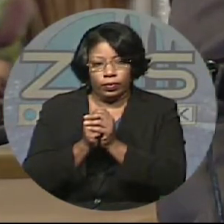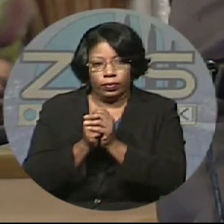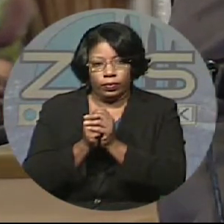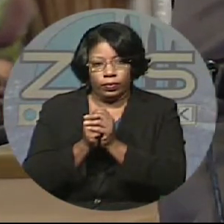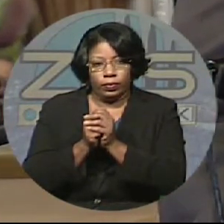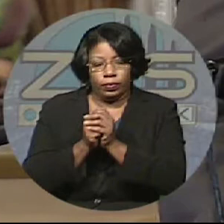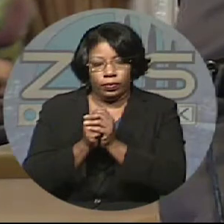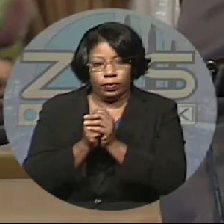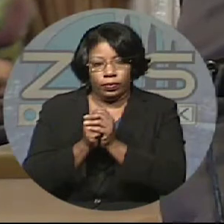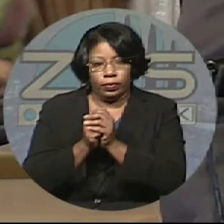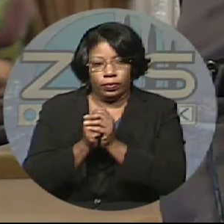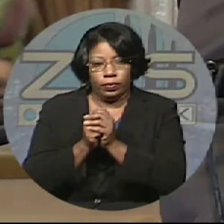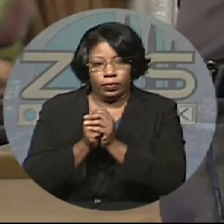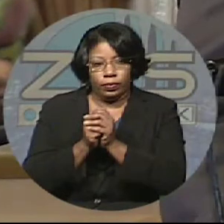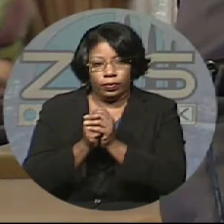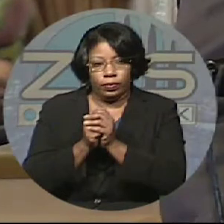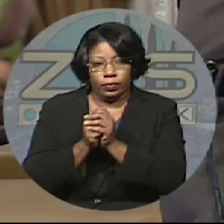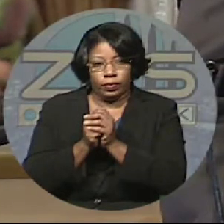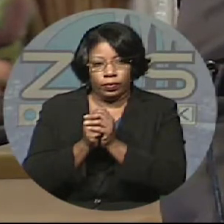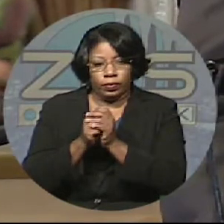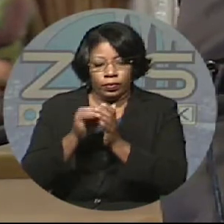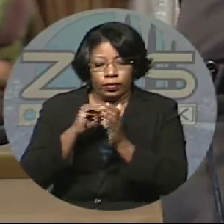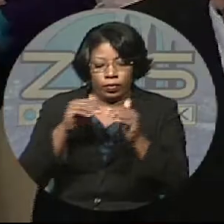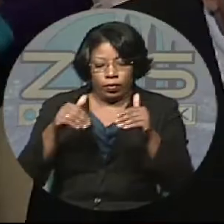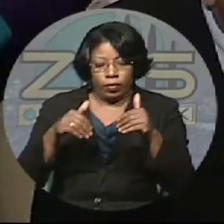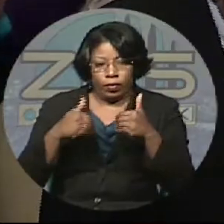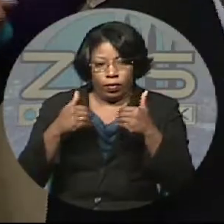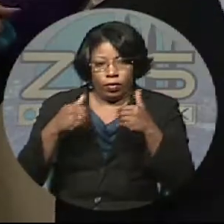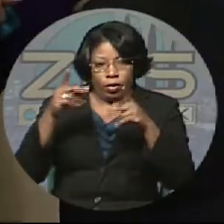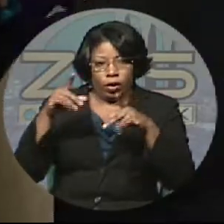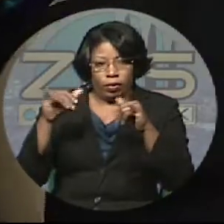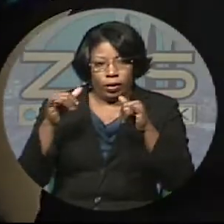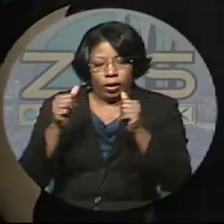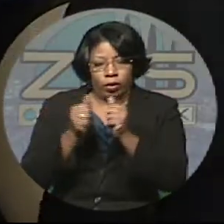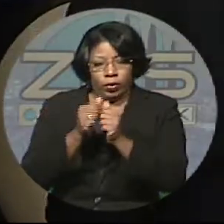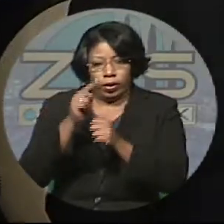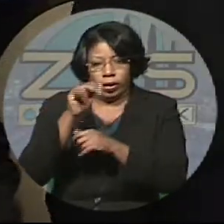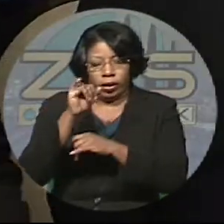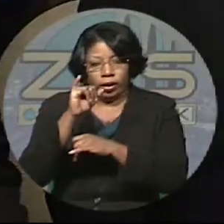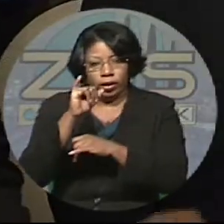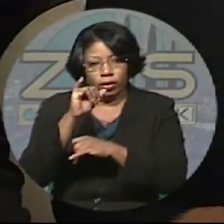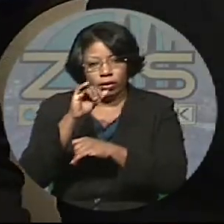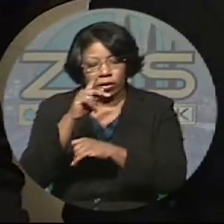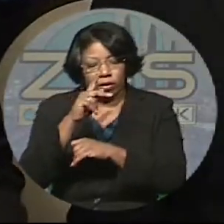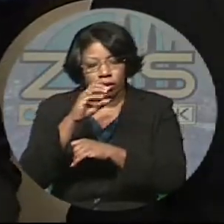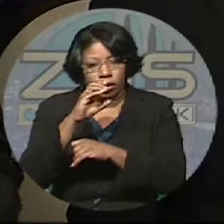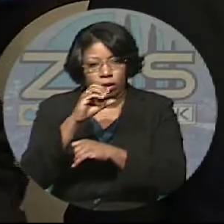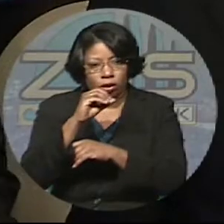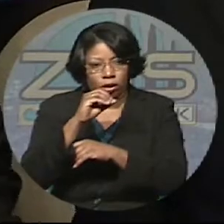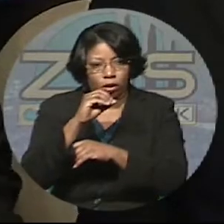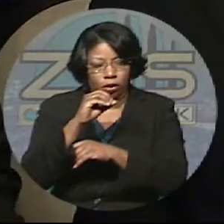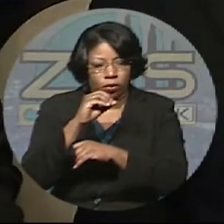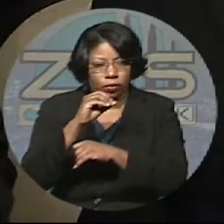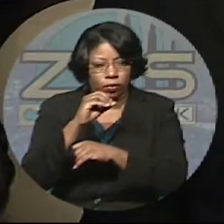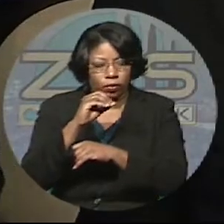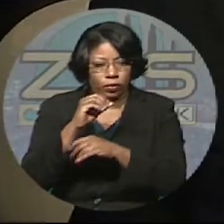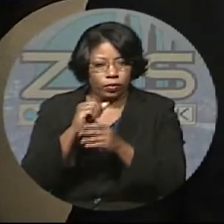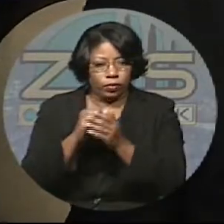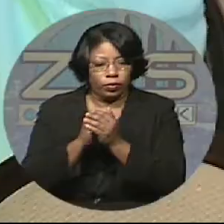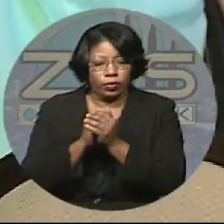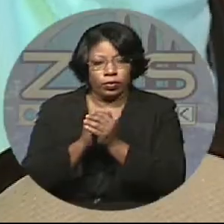I also, as a young man, played with Nico, and he fired me and I went with the Pelican Point